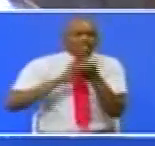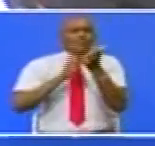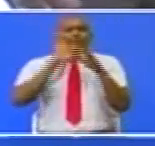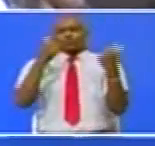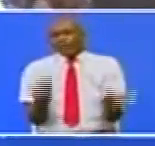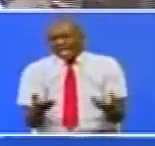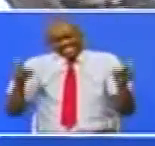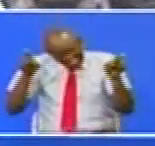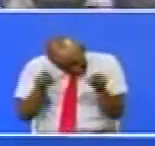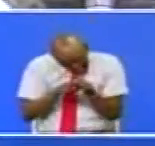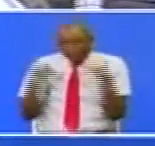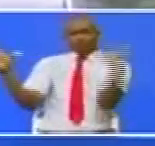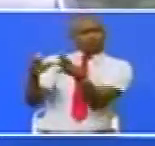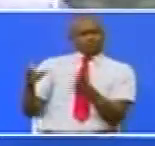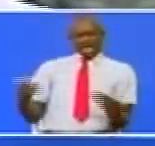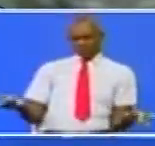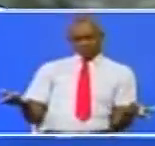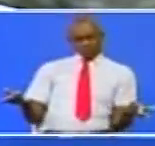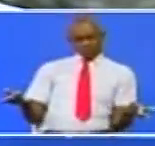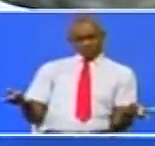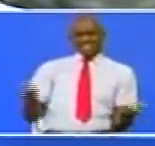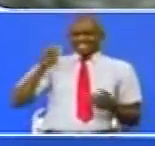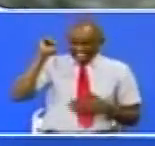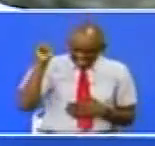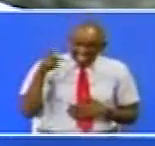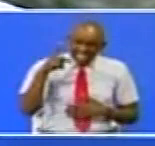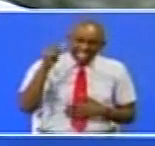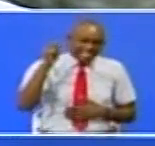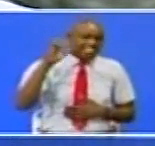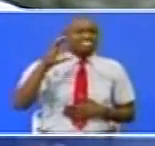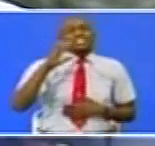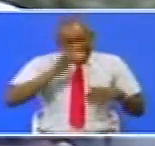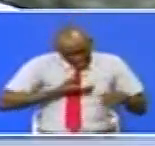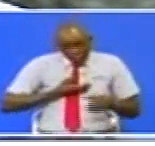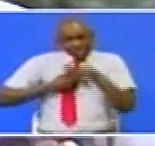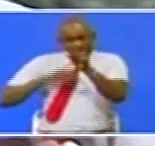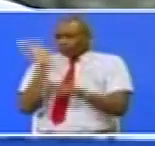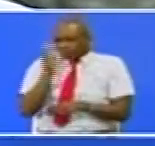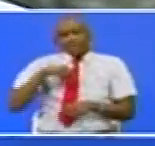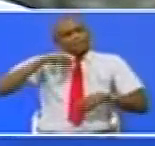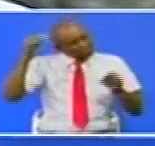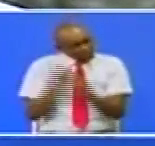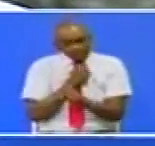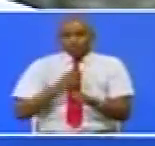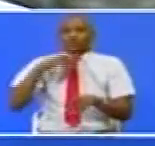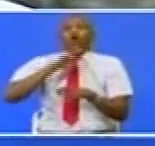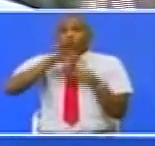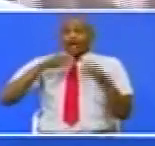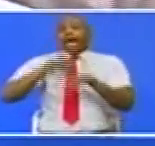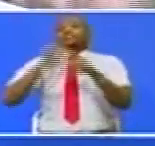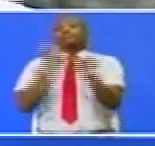recommendations of the same discredited NEC. Because Kenya National Examination Council with its rot cannot catch all students who